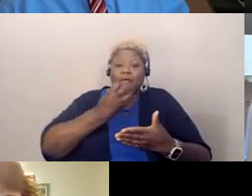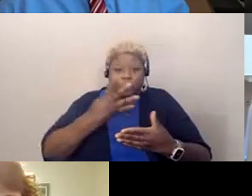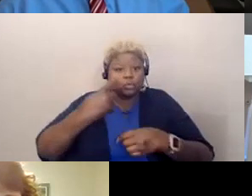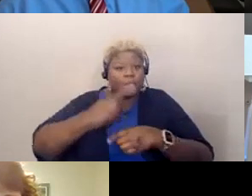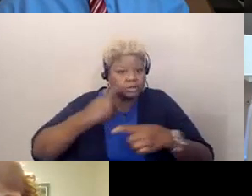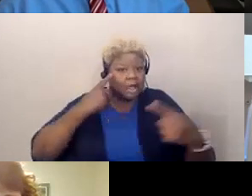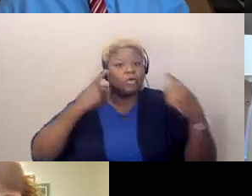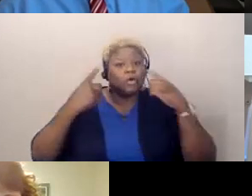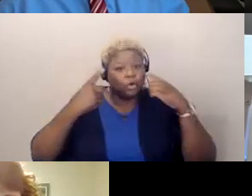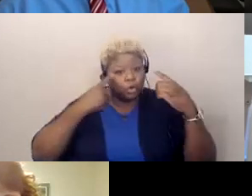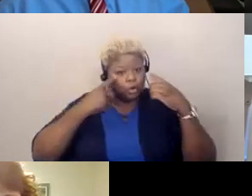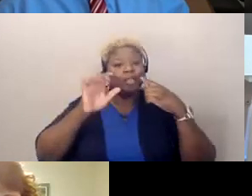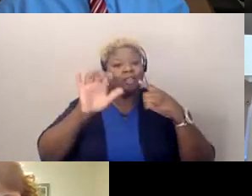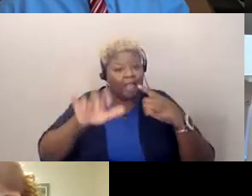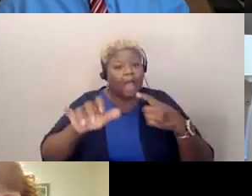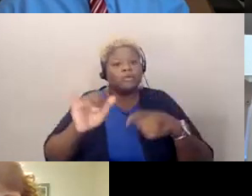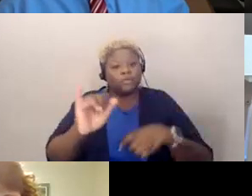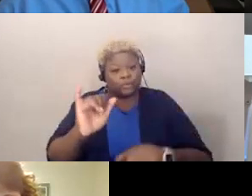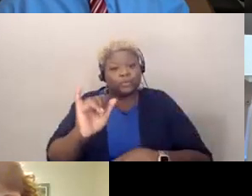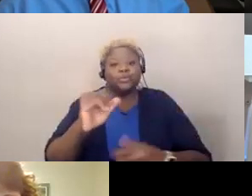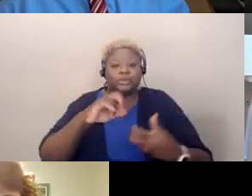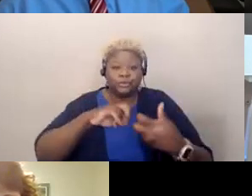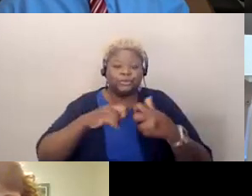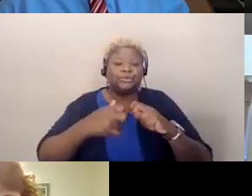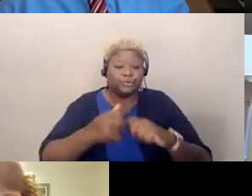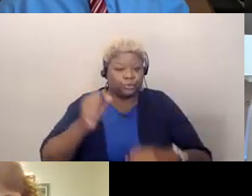days that too is an issue.